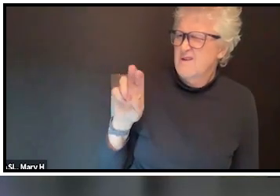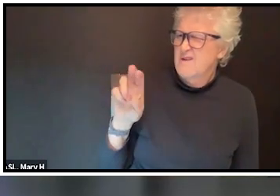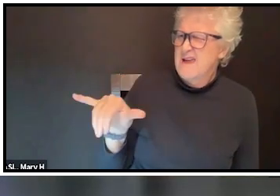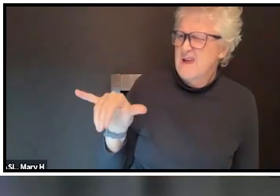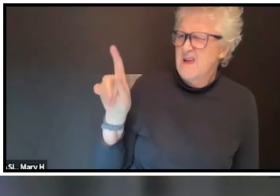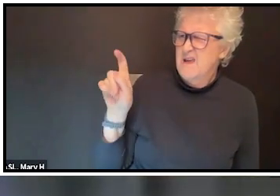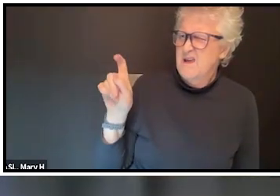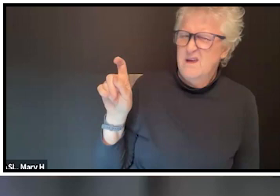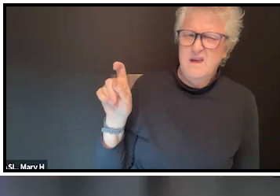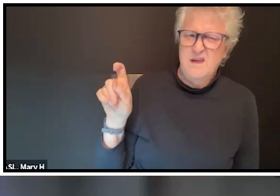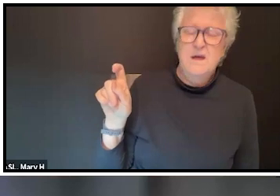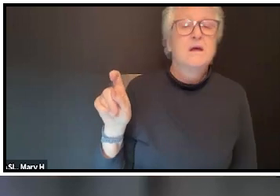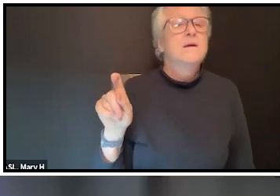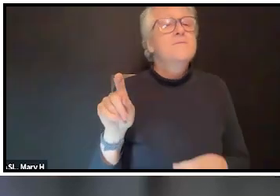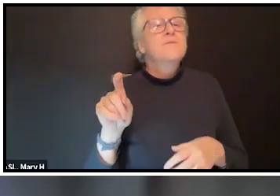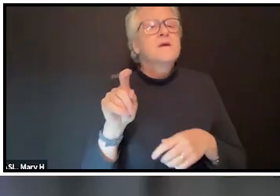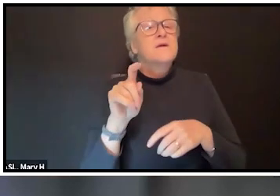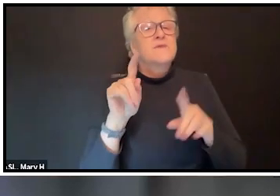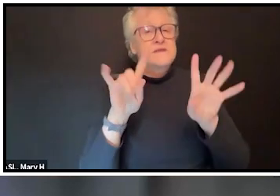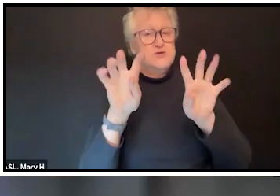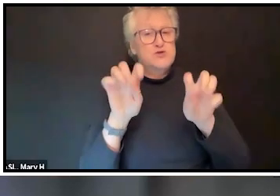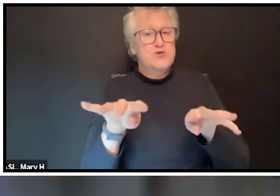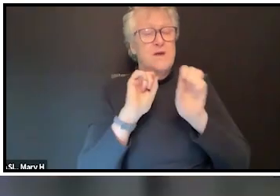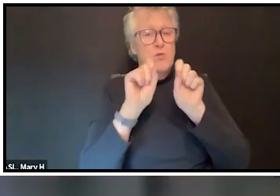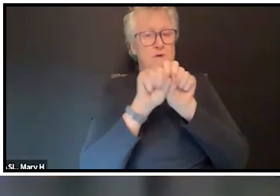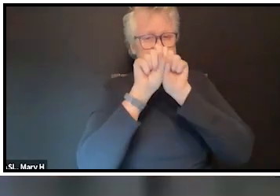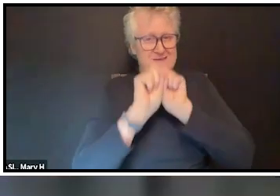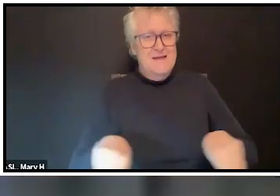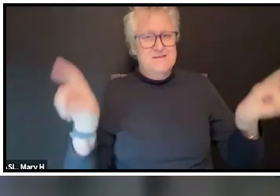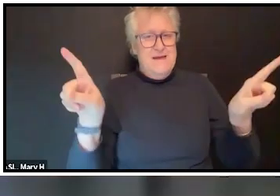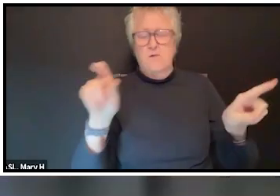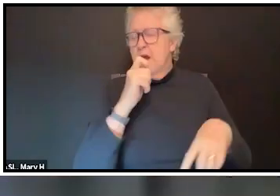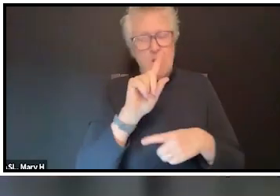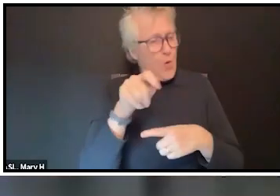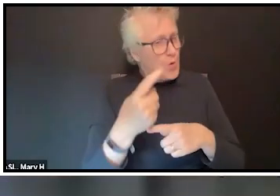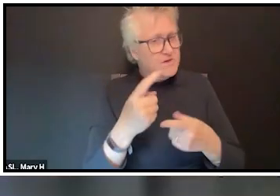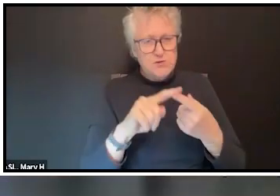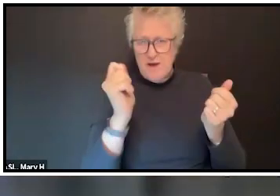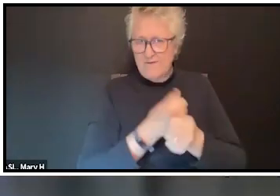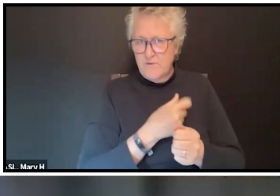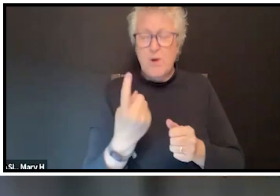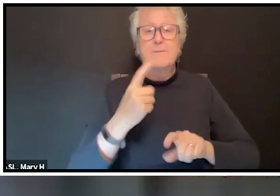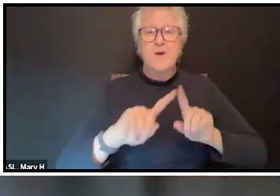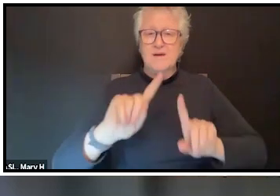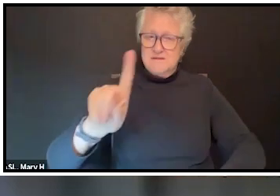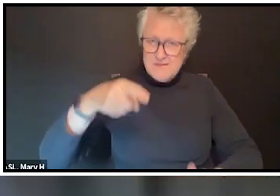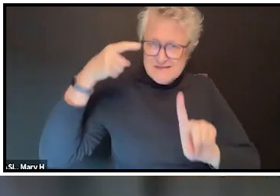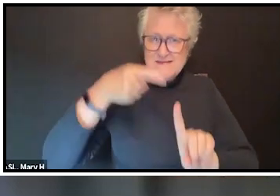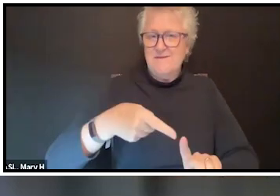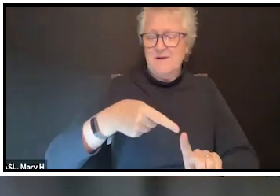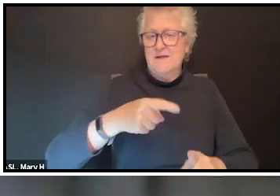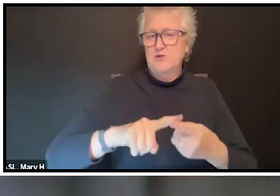The Is it survey on? was sent out, so it wasn't just sent out to everybody. It was sent out, Kathy, to people who